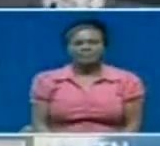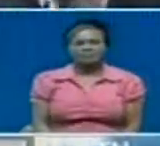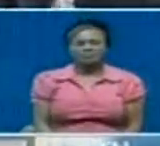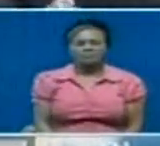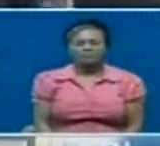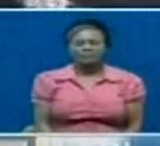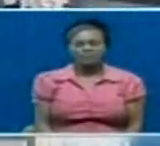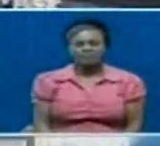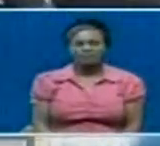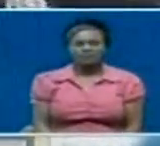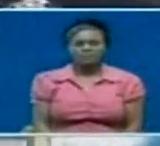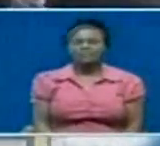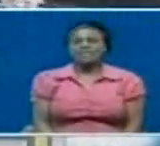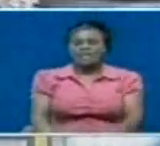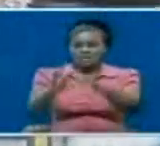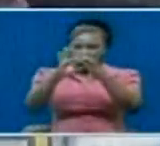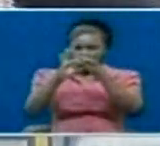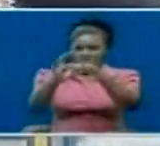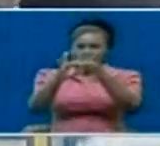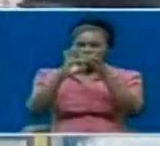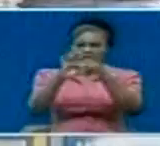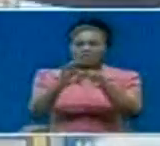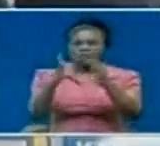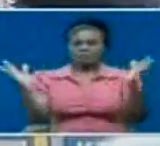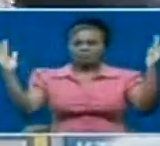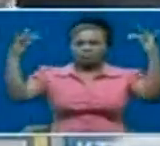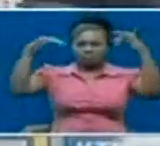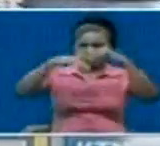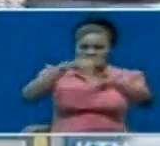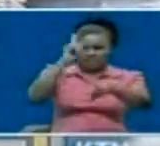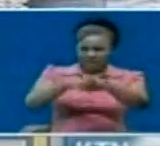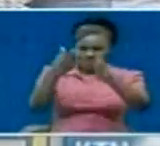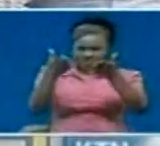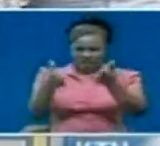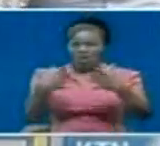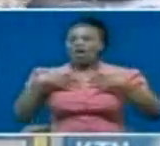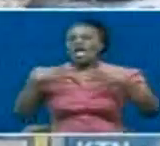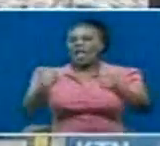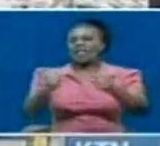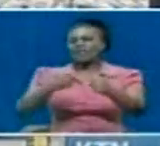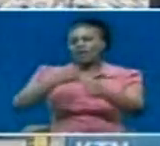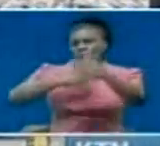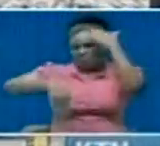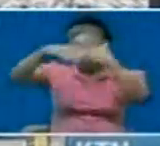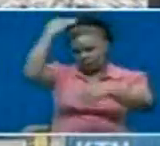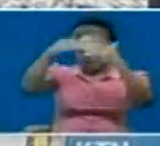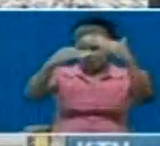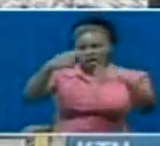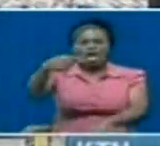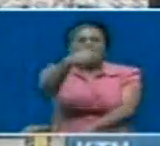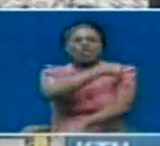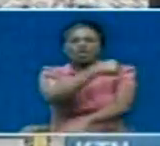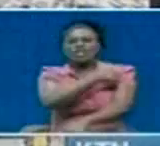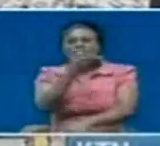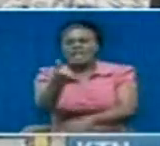Solidarity forever. The union anthem yet again. This time it is the health professionals. There are doctors in